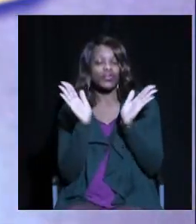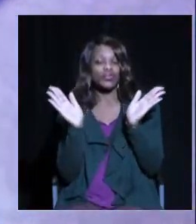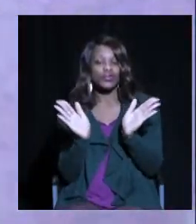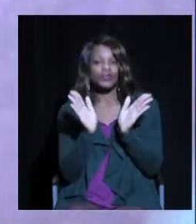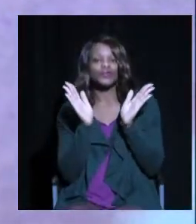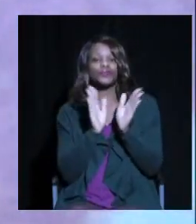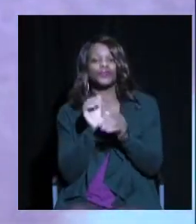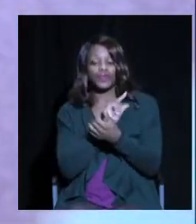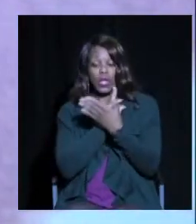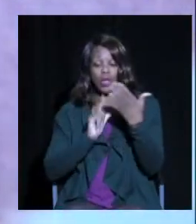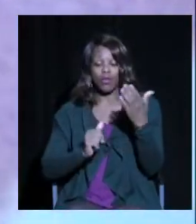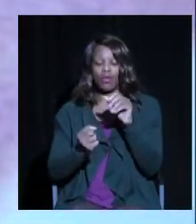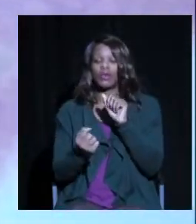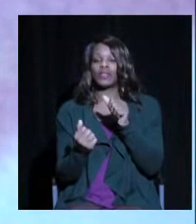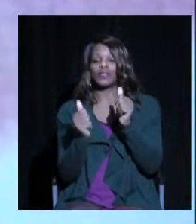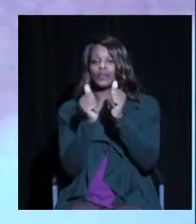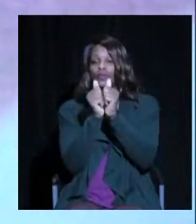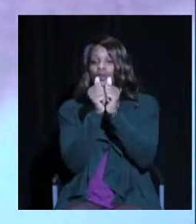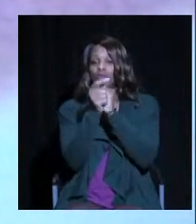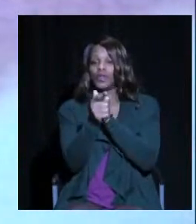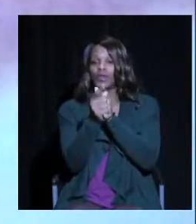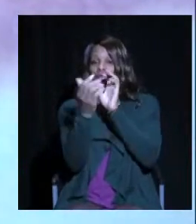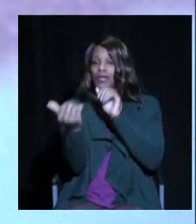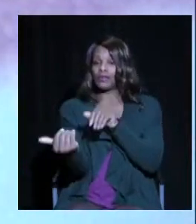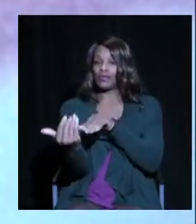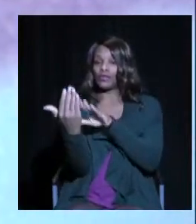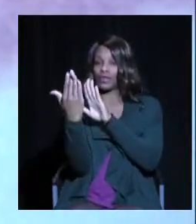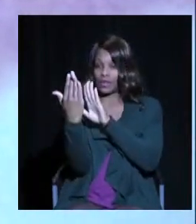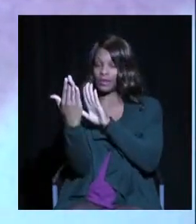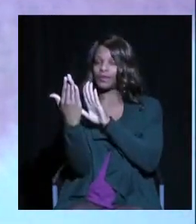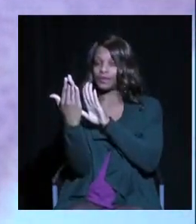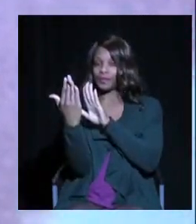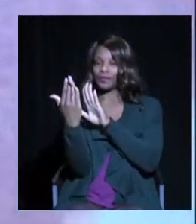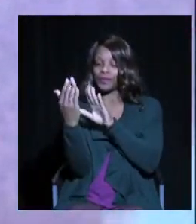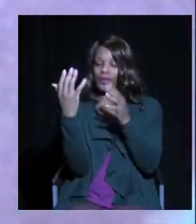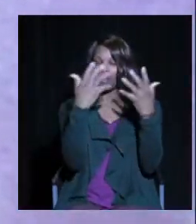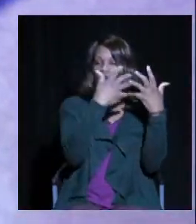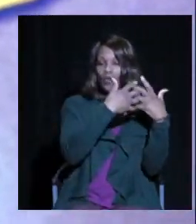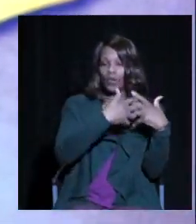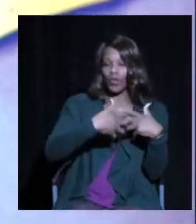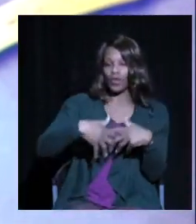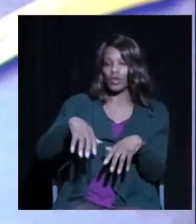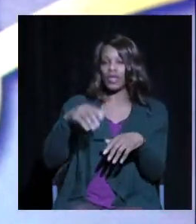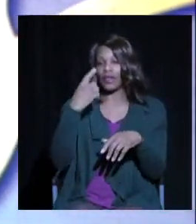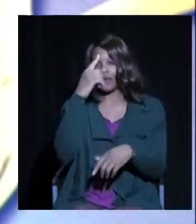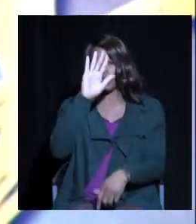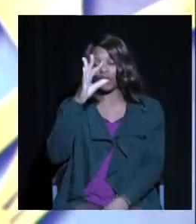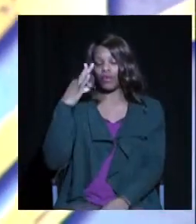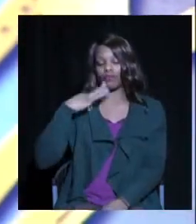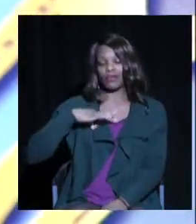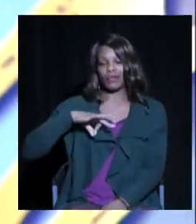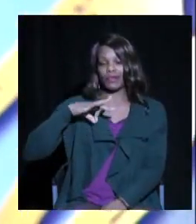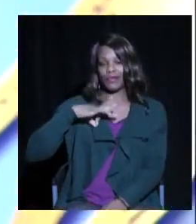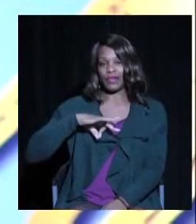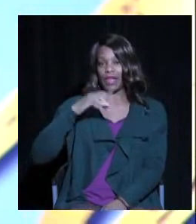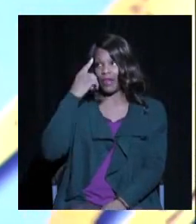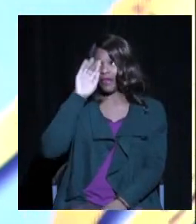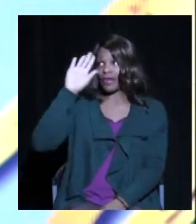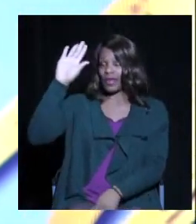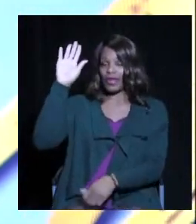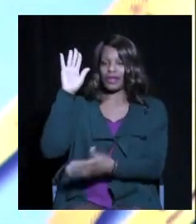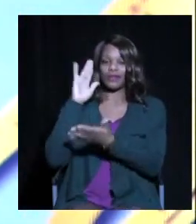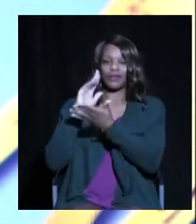Lord is with you, that God is present. Not only is he present, but he's working on your behalf for your good and for his